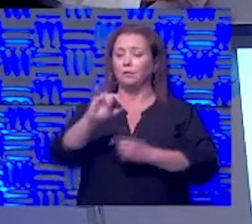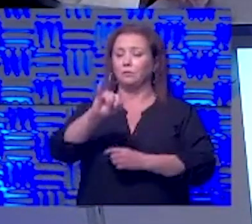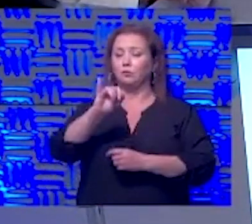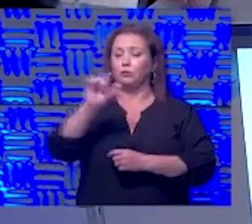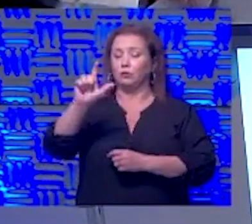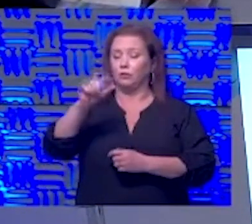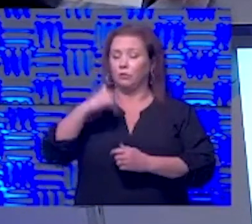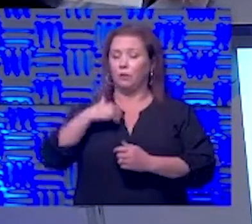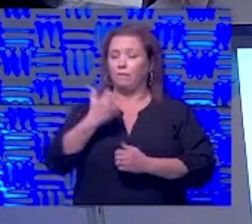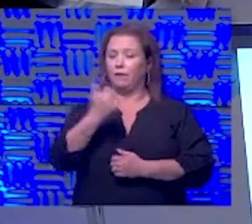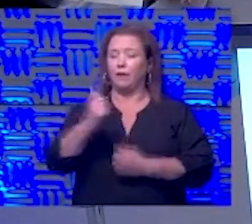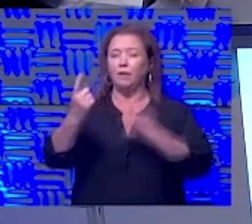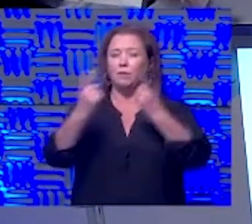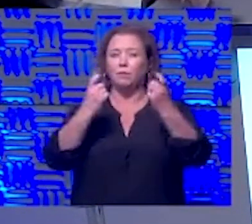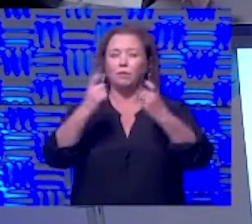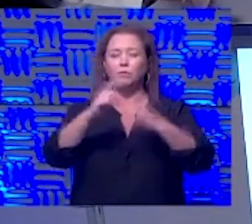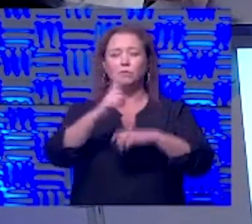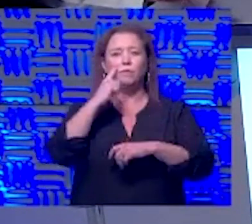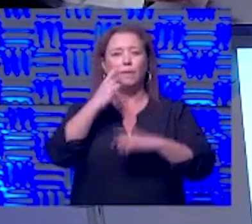not, we'll go right to our listening audience.